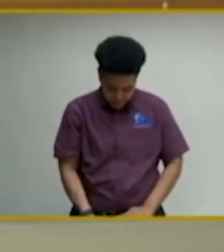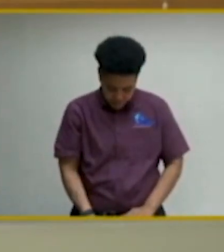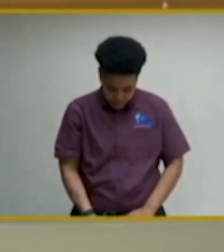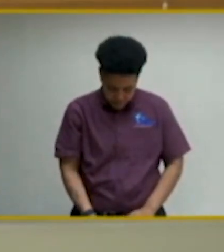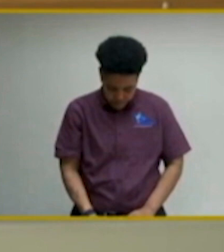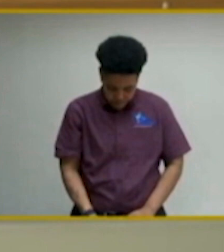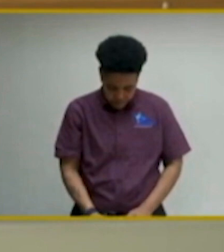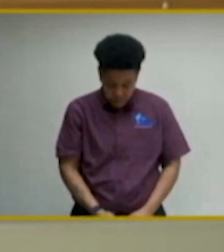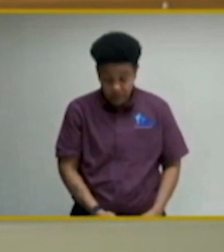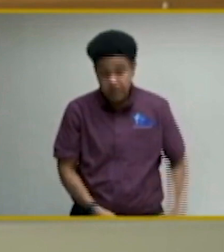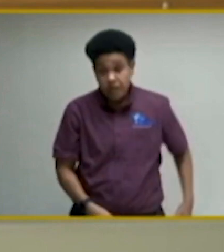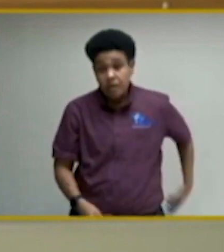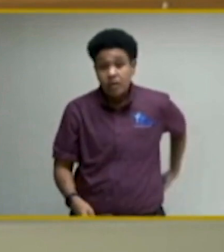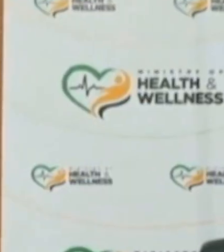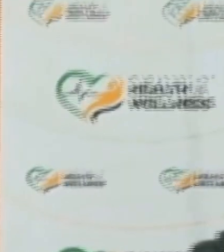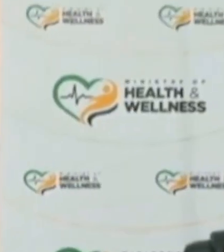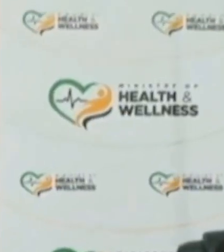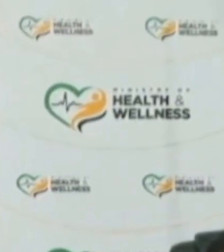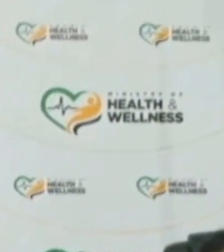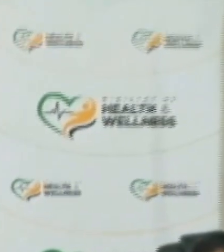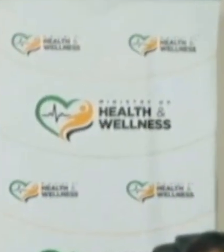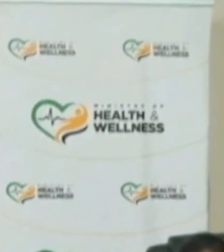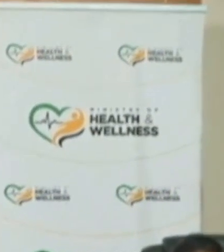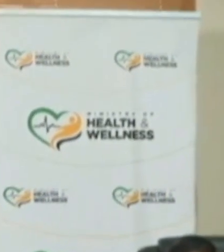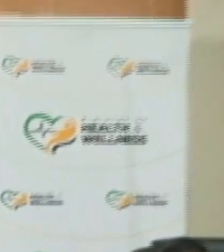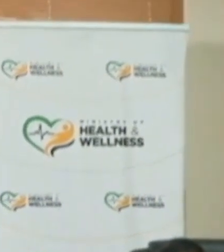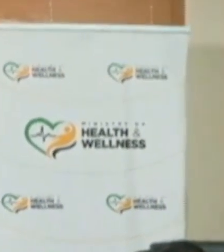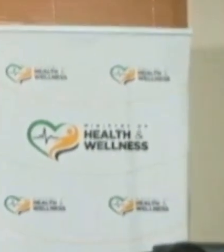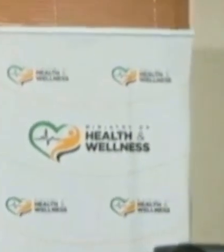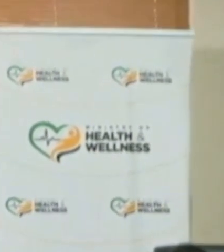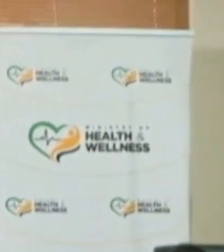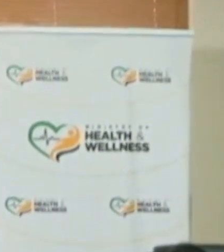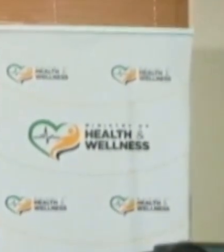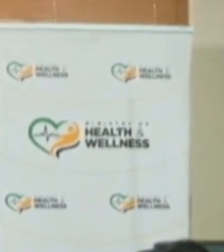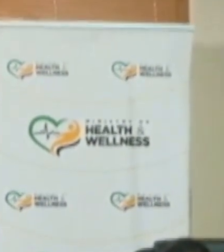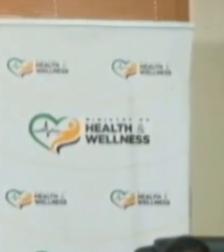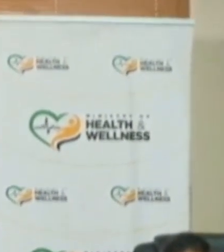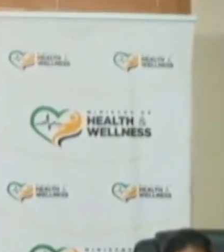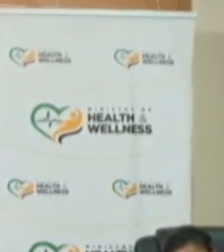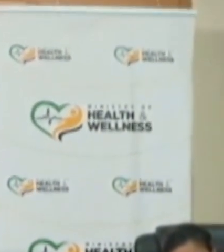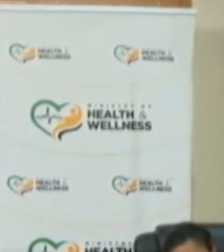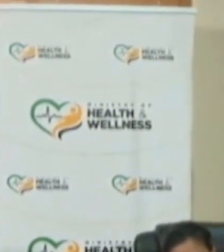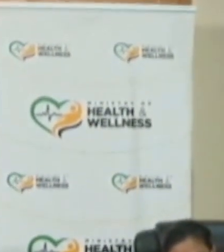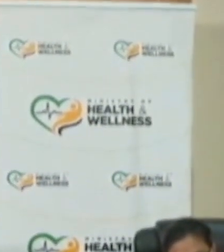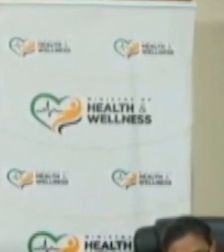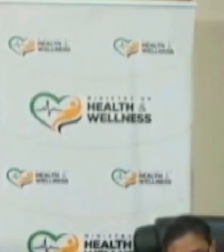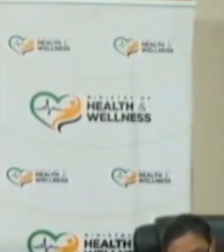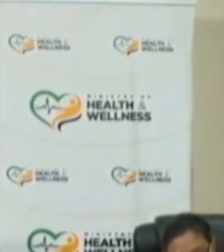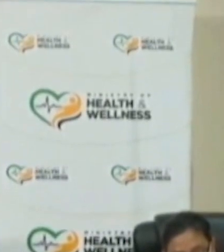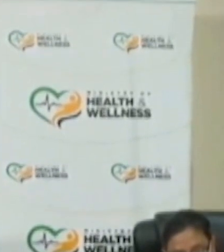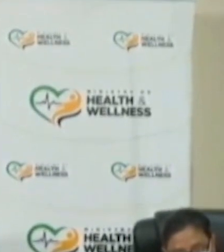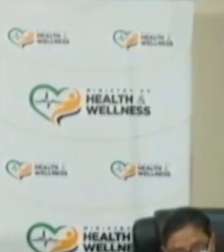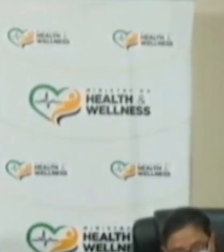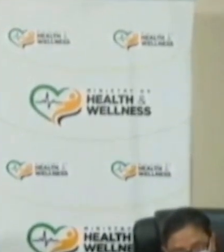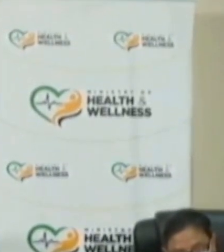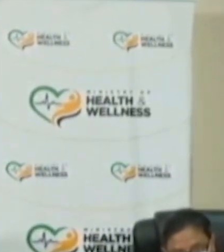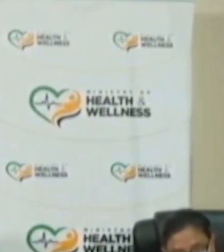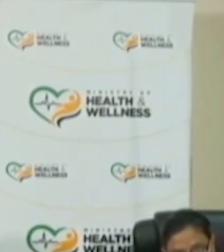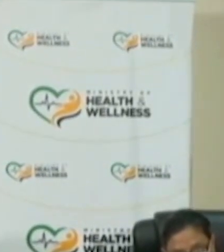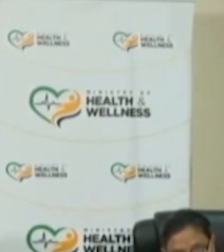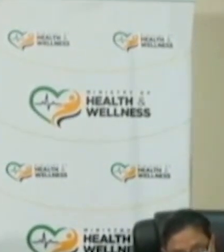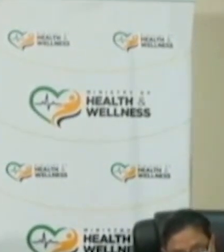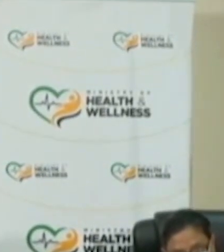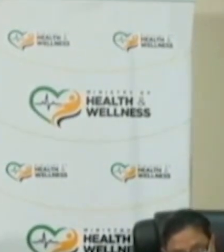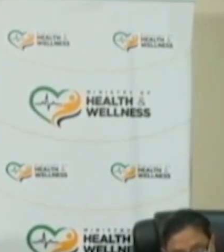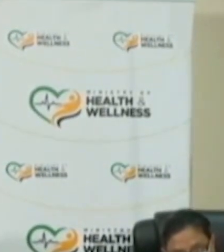protocols are in place to handle asthma cases. She acknowledges that COVID has created new concerns as nebulization may